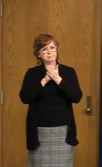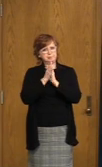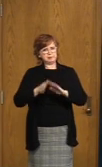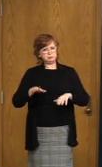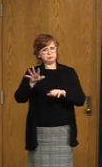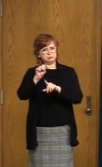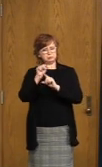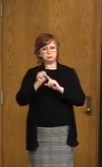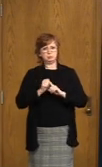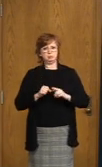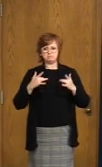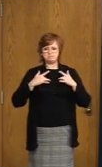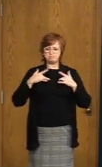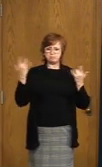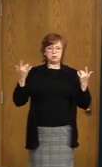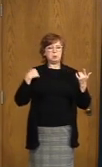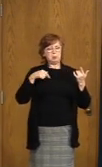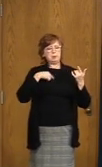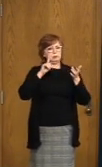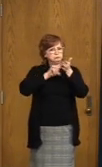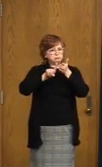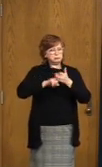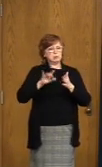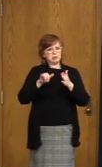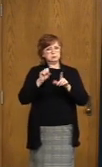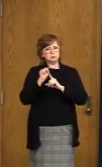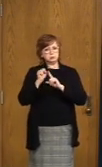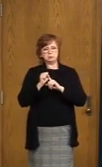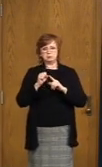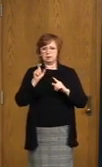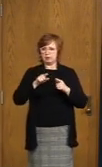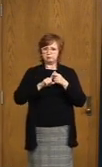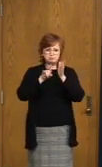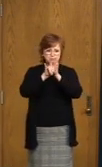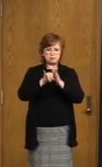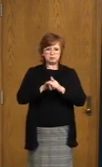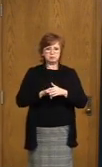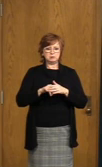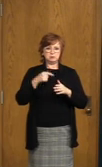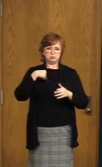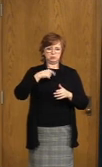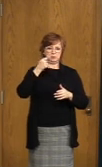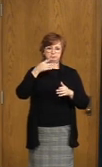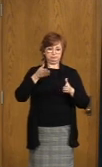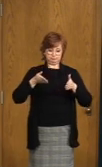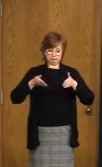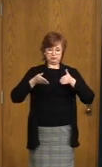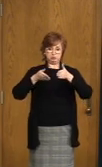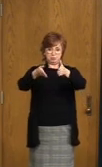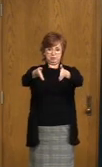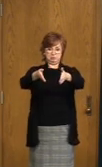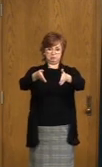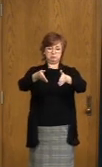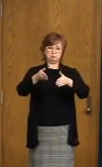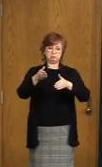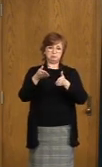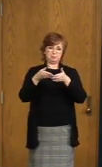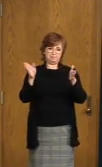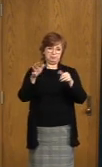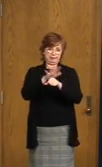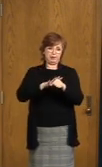to do so, understanding that these are public places as well. Streets are public places,